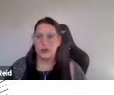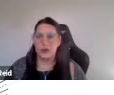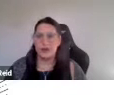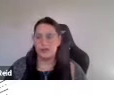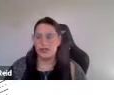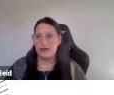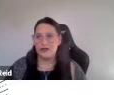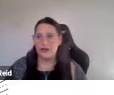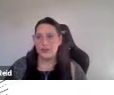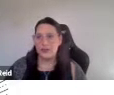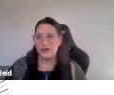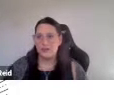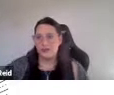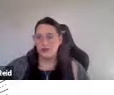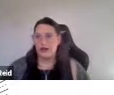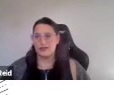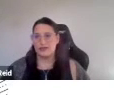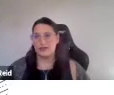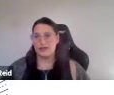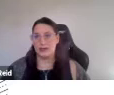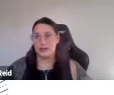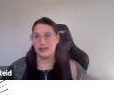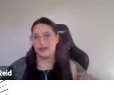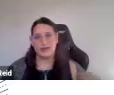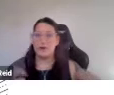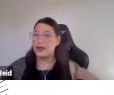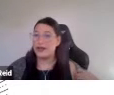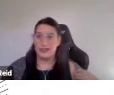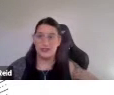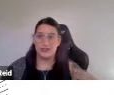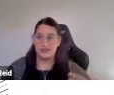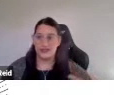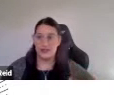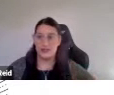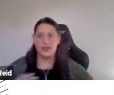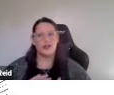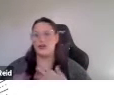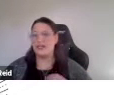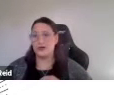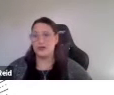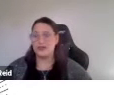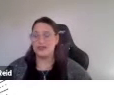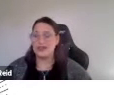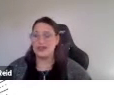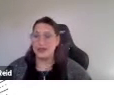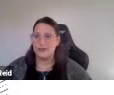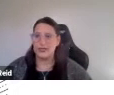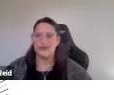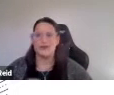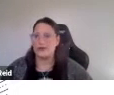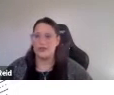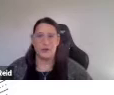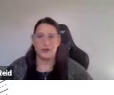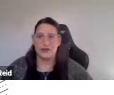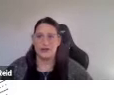to work and plan out your application before you actually start the application. That way it takes you less time. You already know what your essay is going to be.